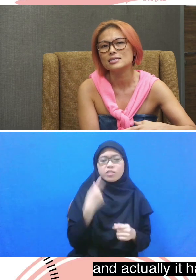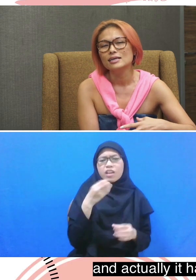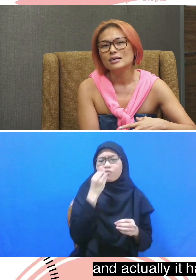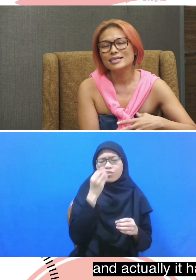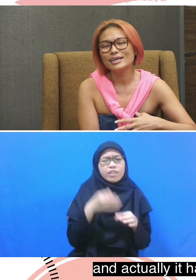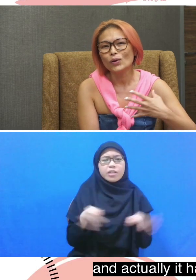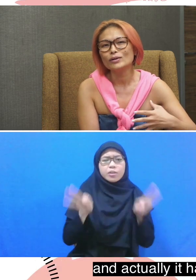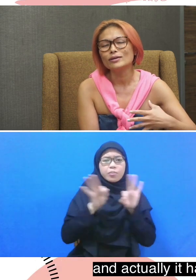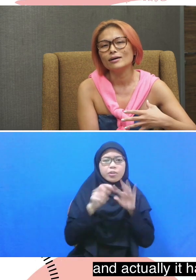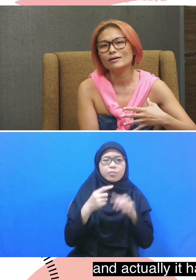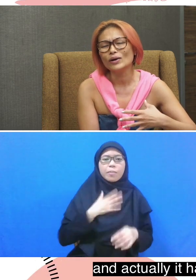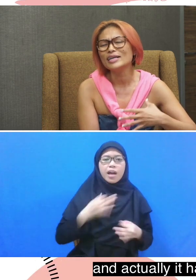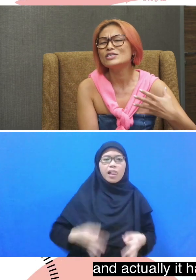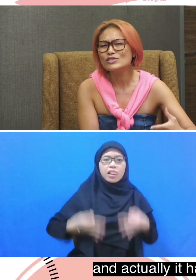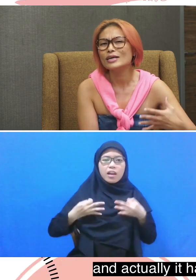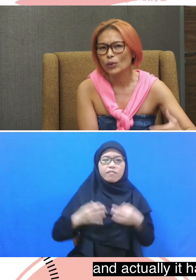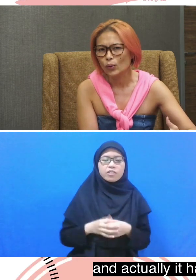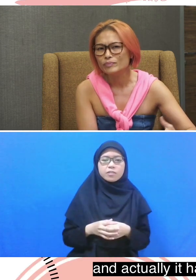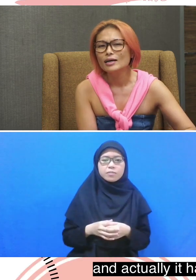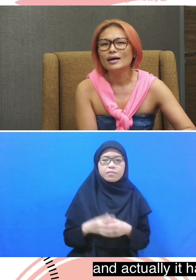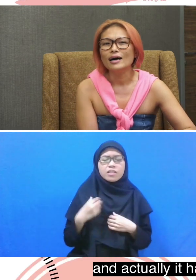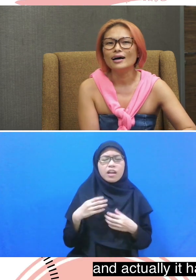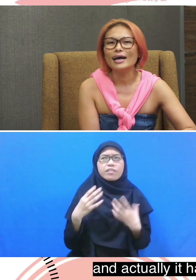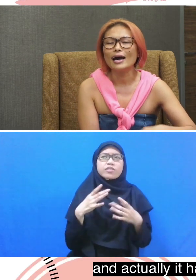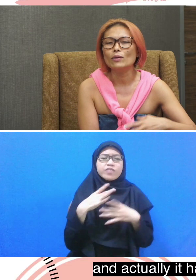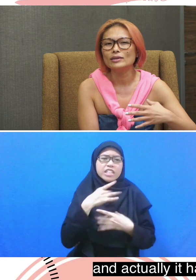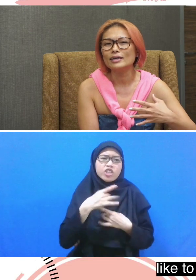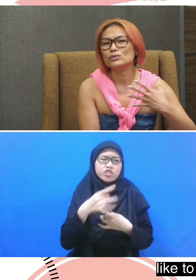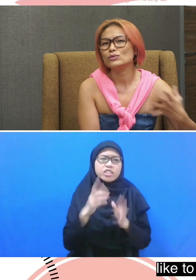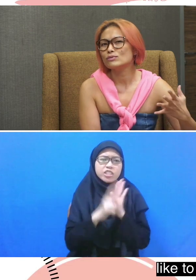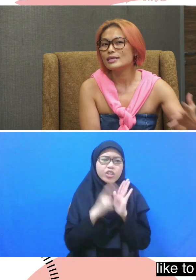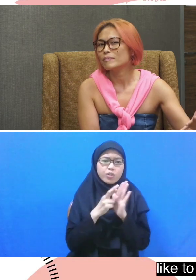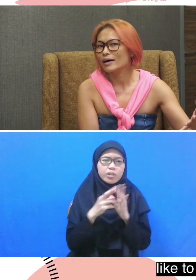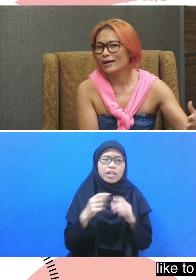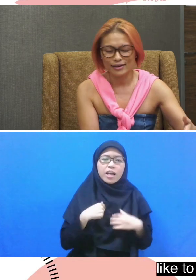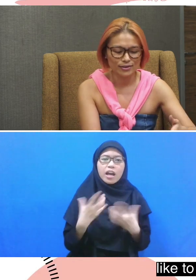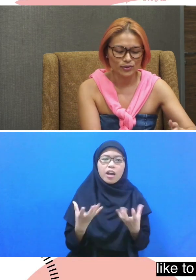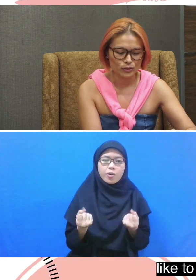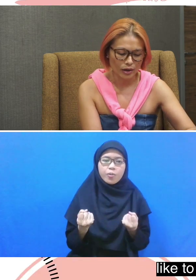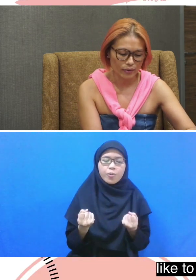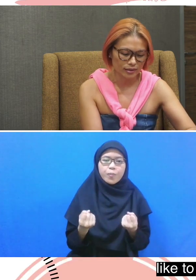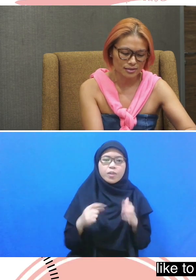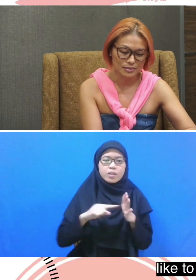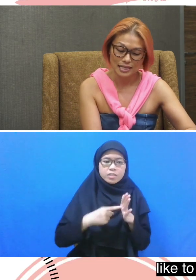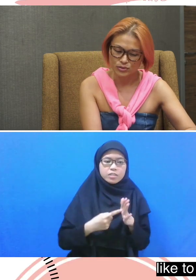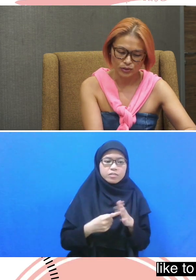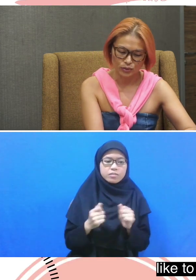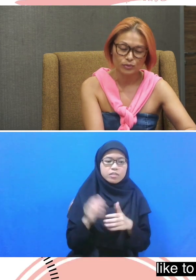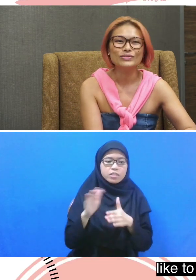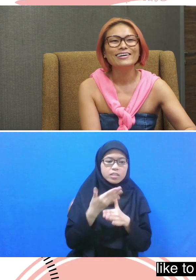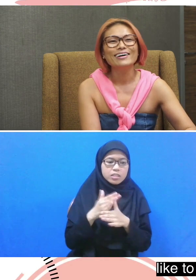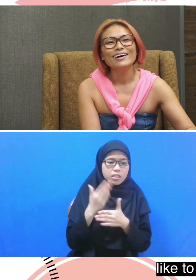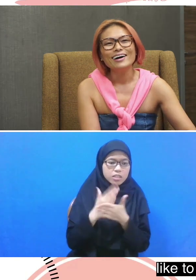has taken on quite an interesting role. And I would like to start by, you know, sharing some slides with